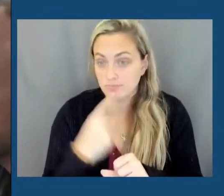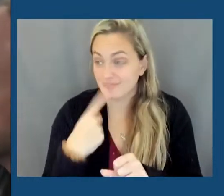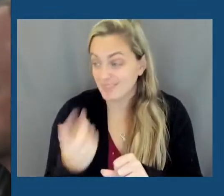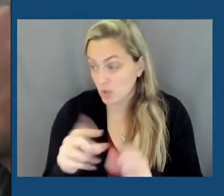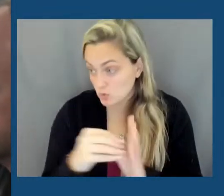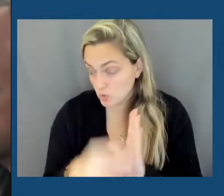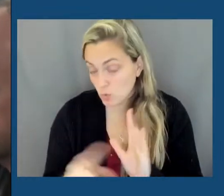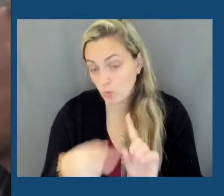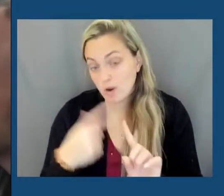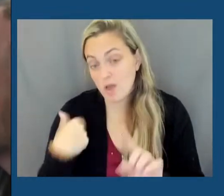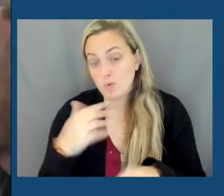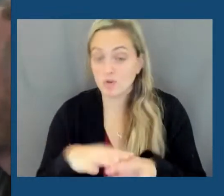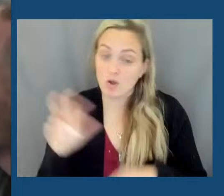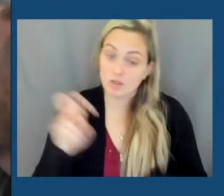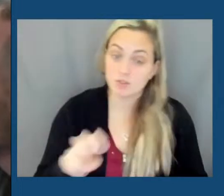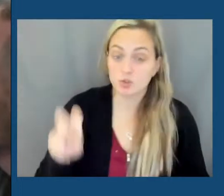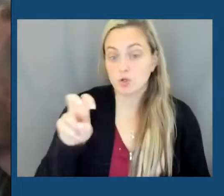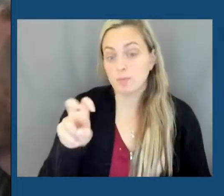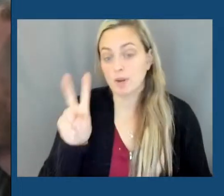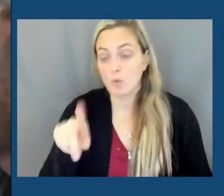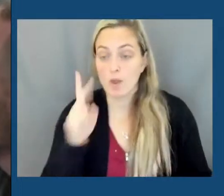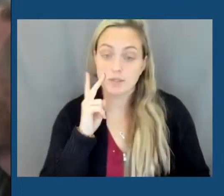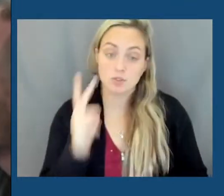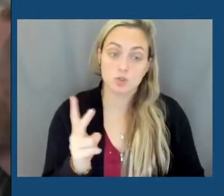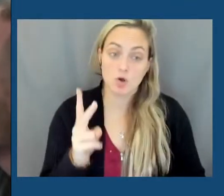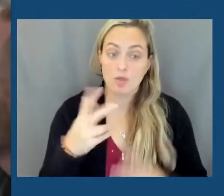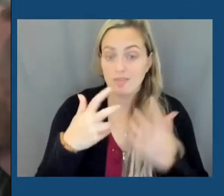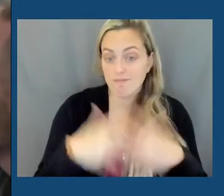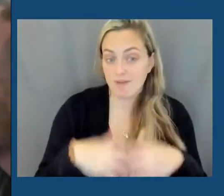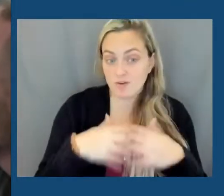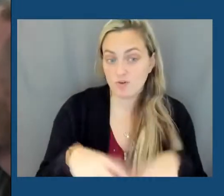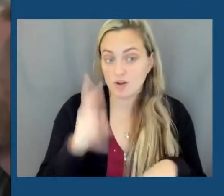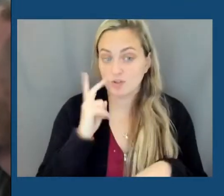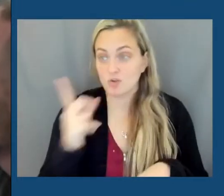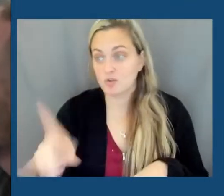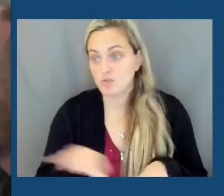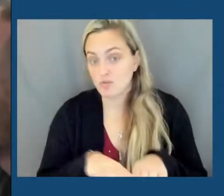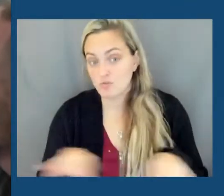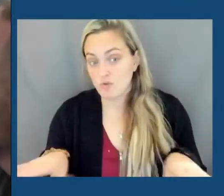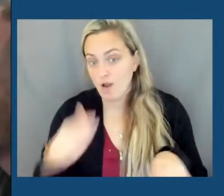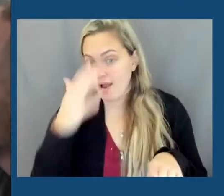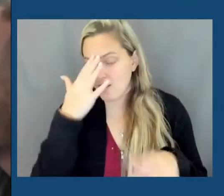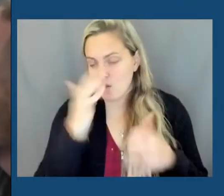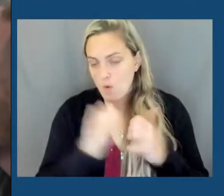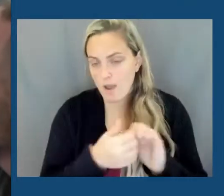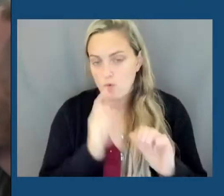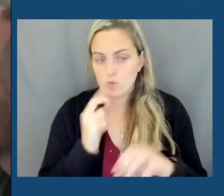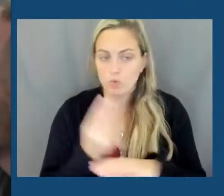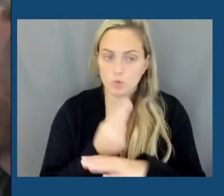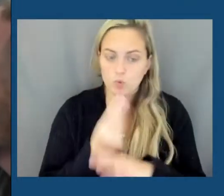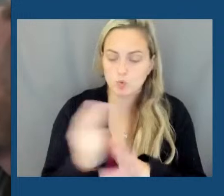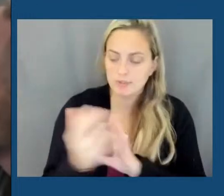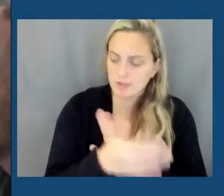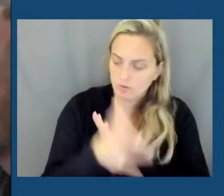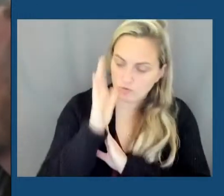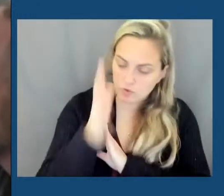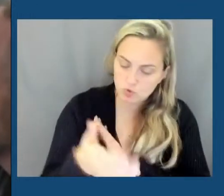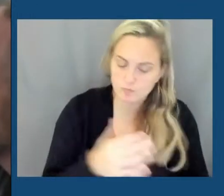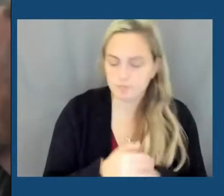I was on this trip and I went to see the factory and I saw this on the floor, I know how you're going to use this in the future.